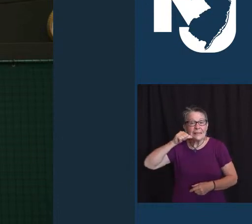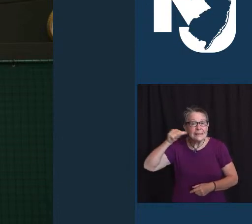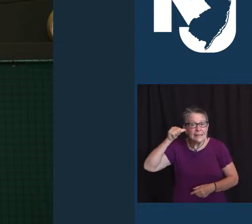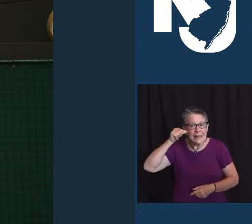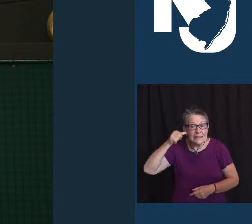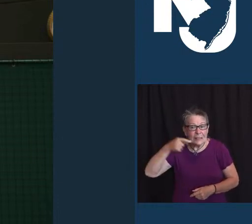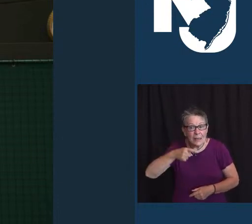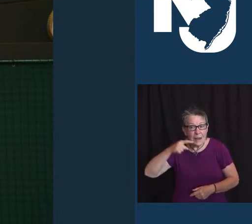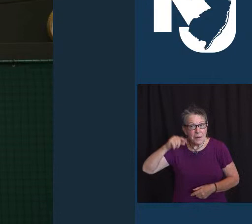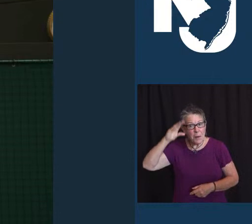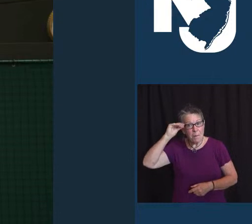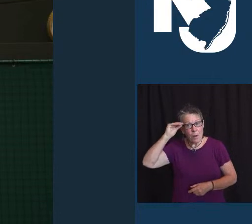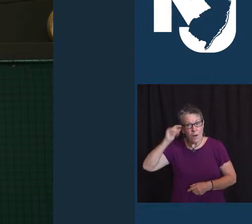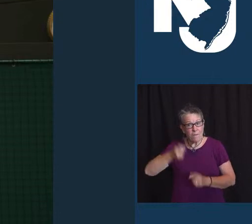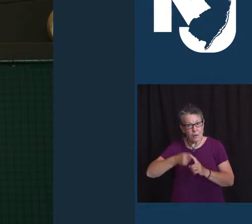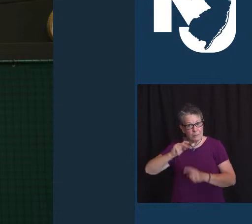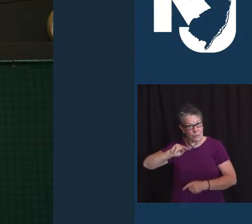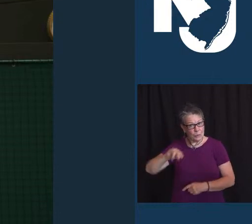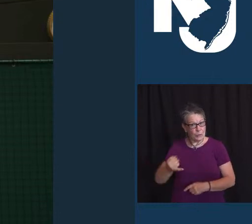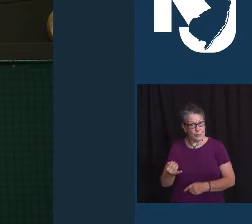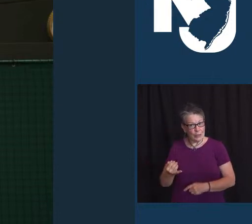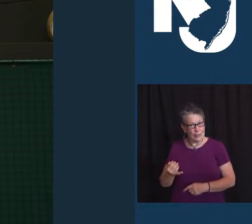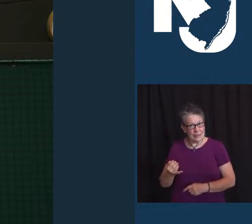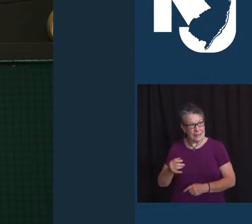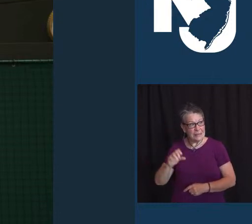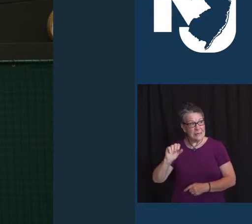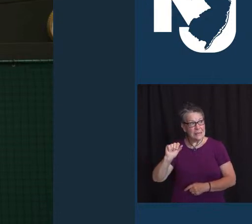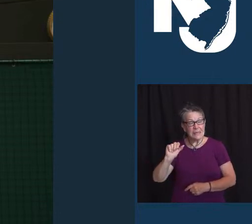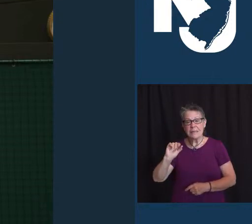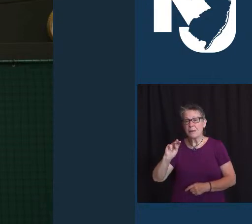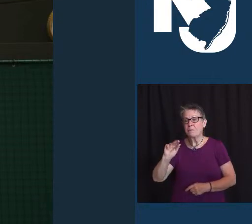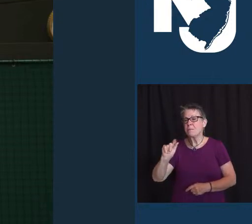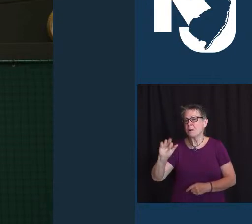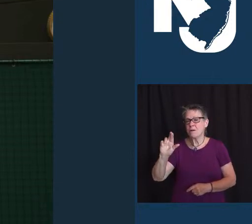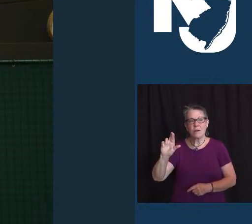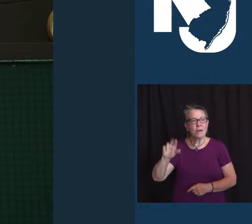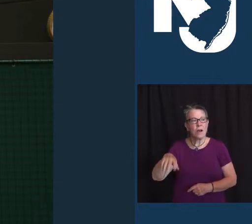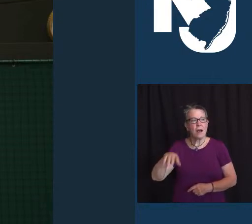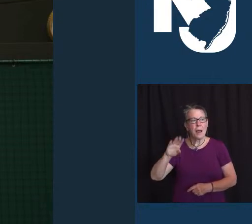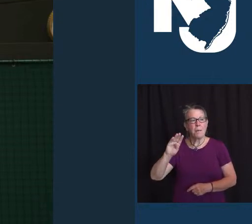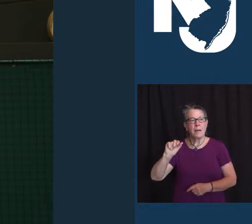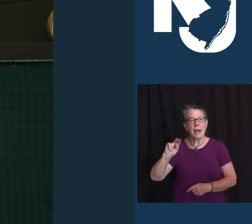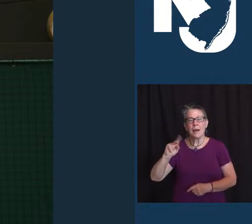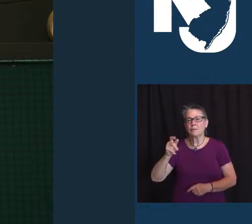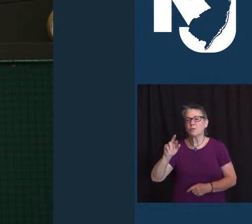Ridge won the boys' singles title at Wimbledon.